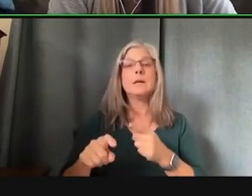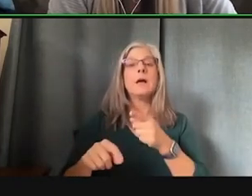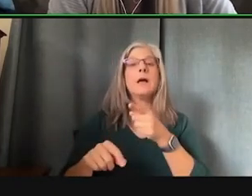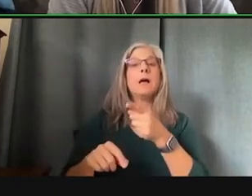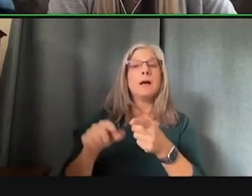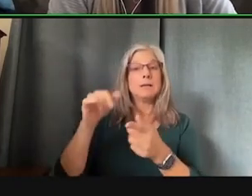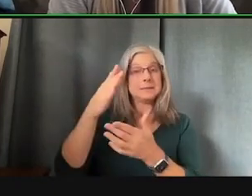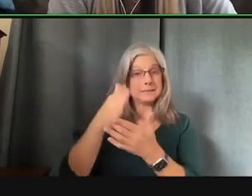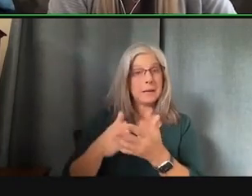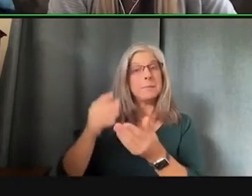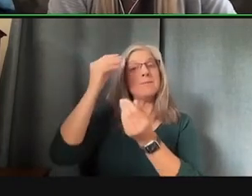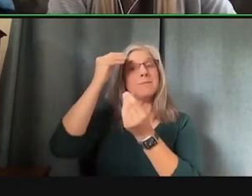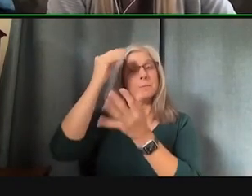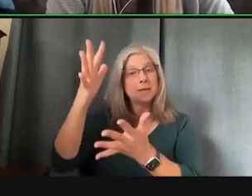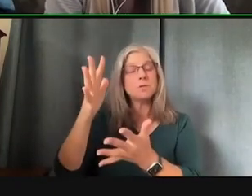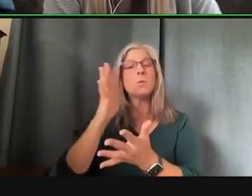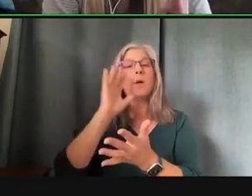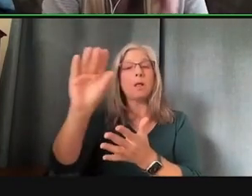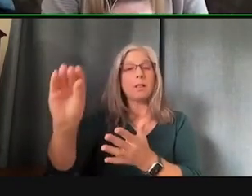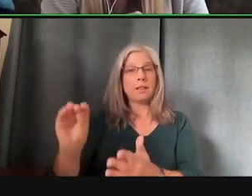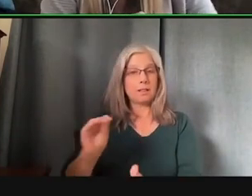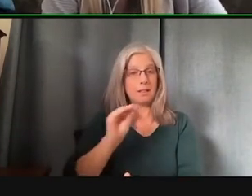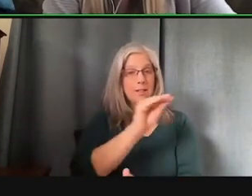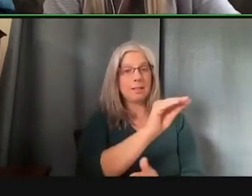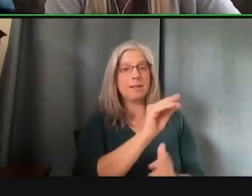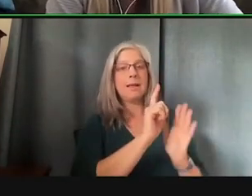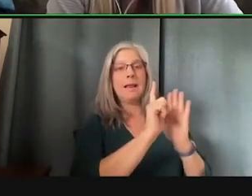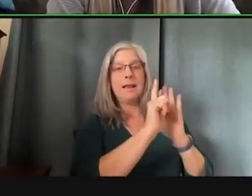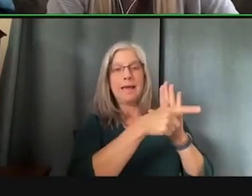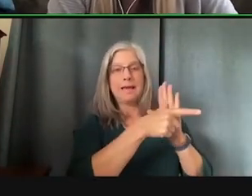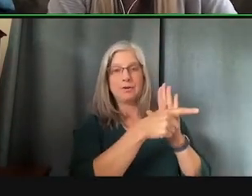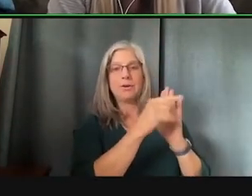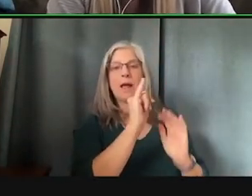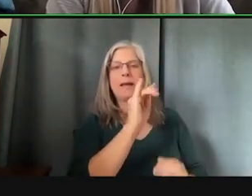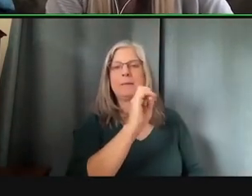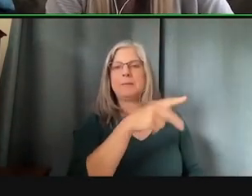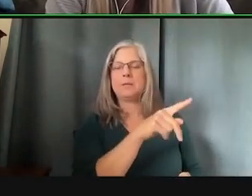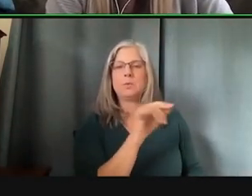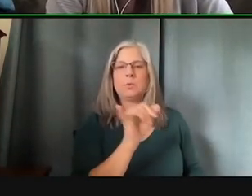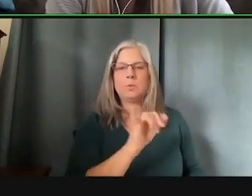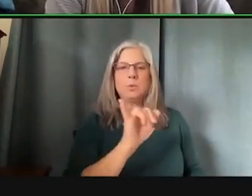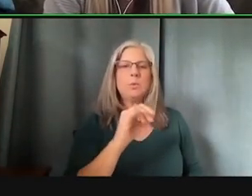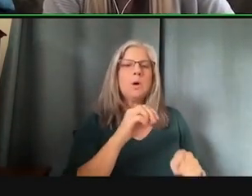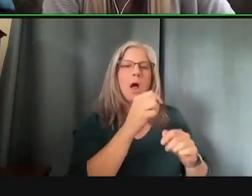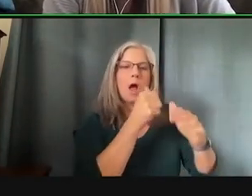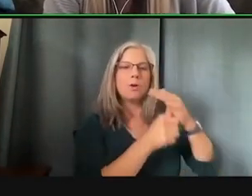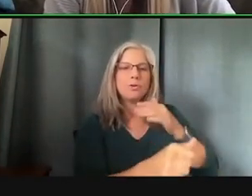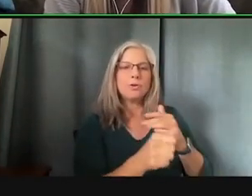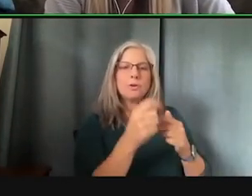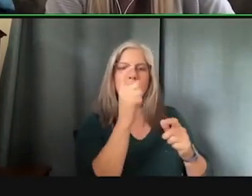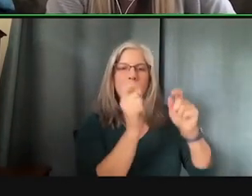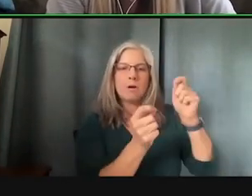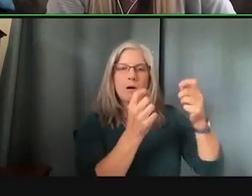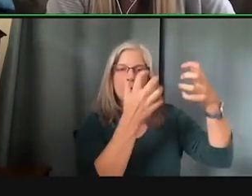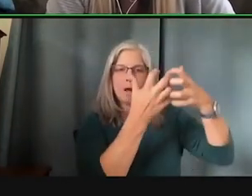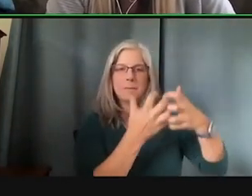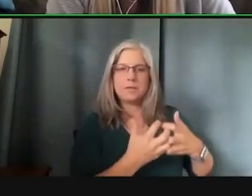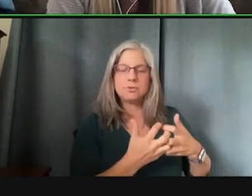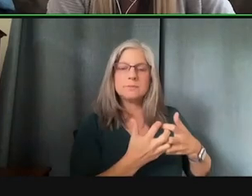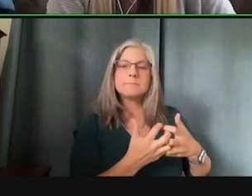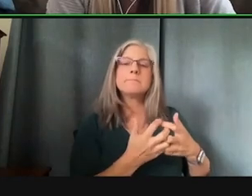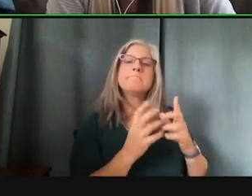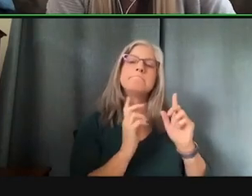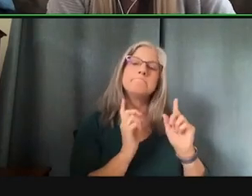is also going to be included later on in the IEP document in accommodations, but